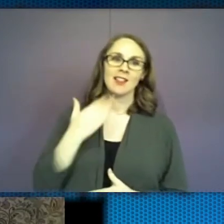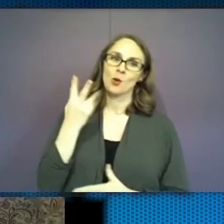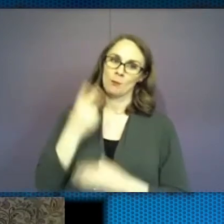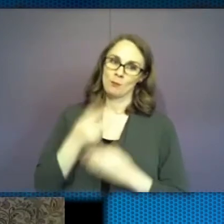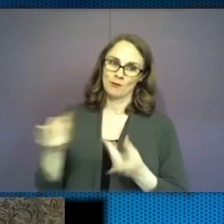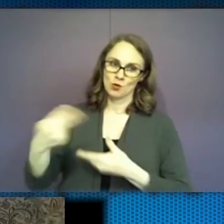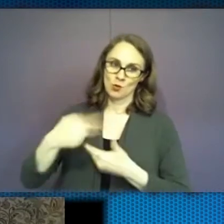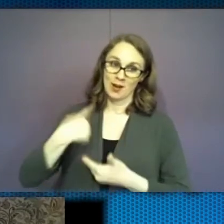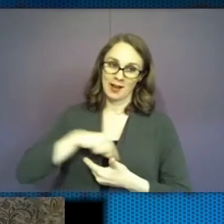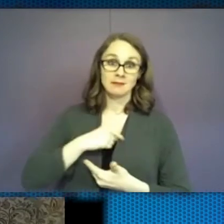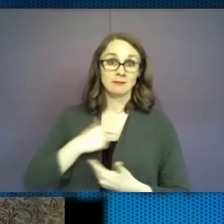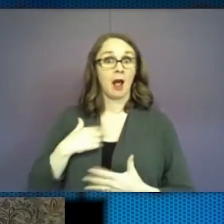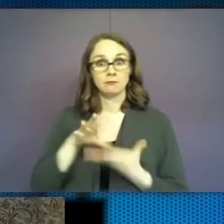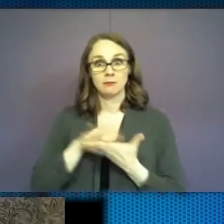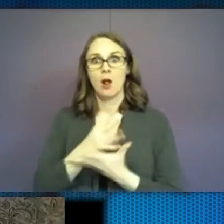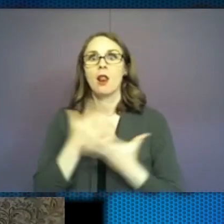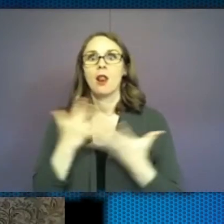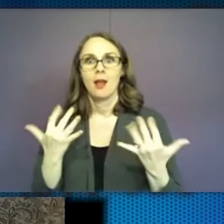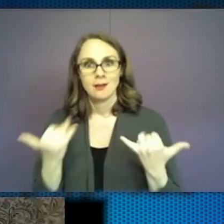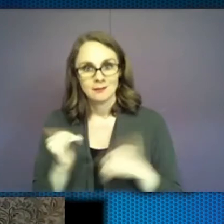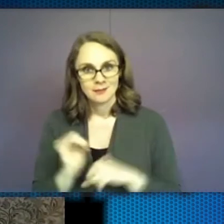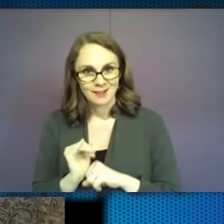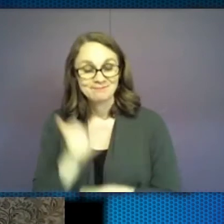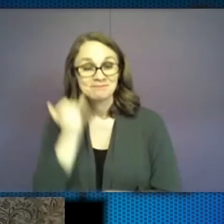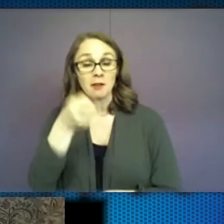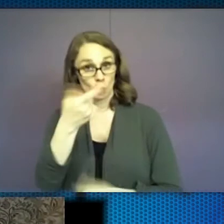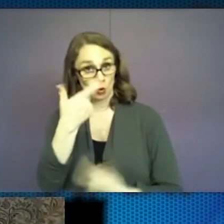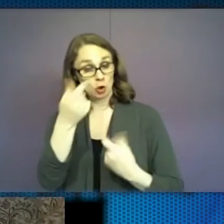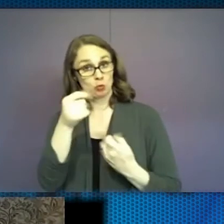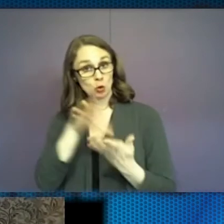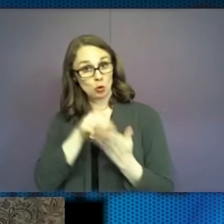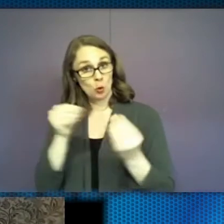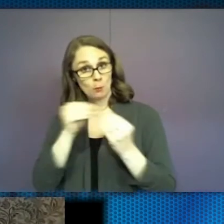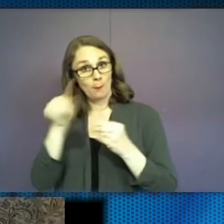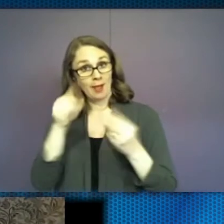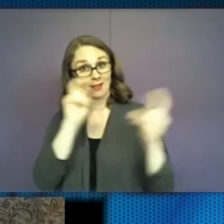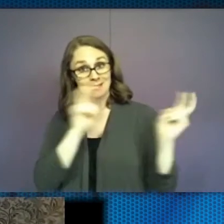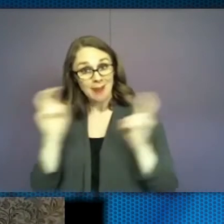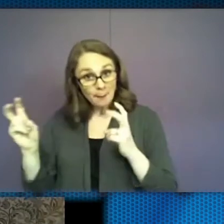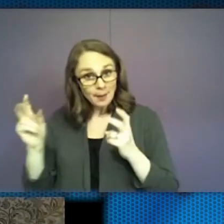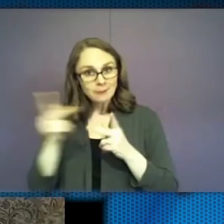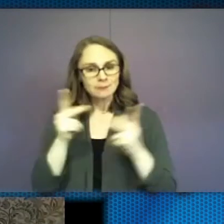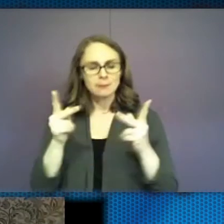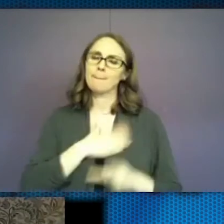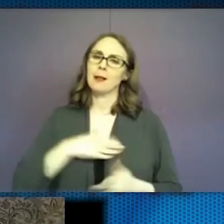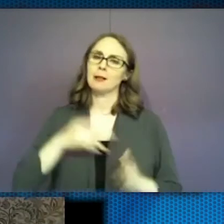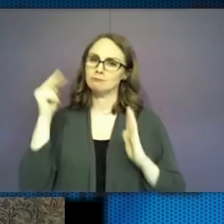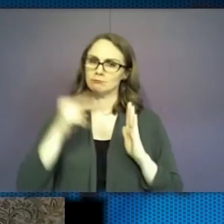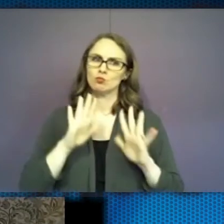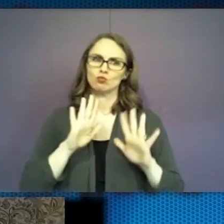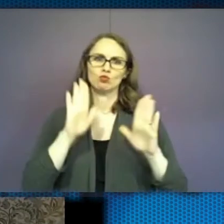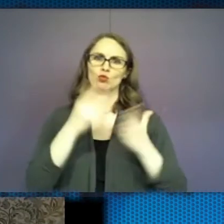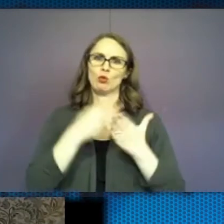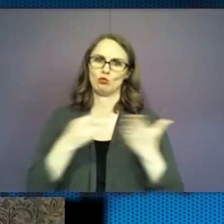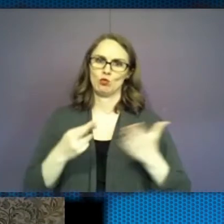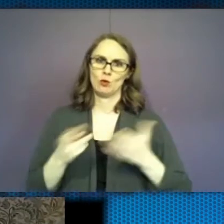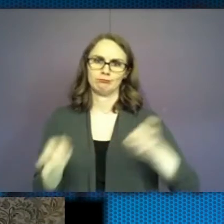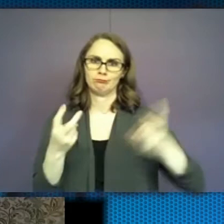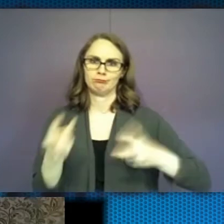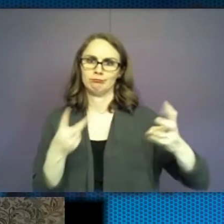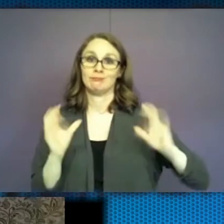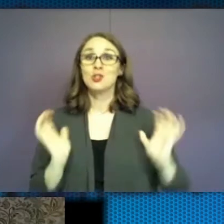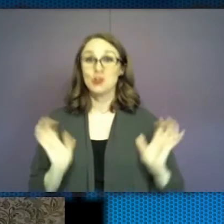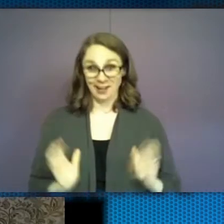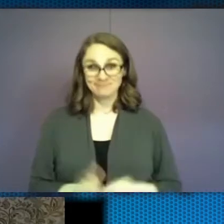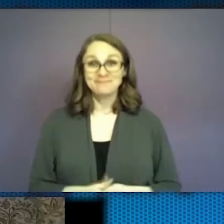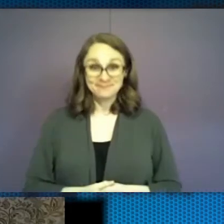I learned a lot tonight. And if you're interested in learning more about these topics and places, please check out all the great resources that we have listed in the